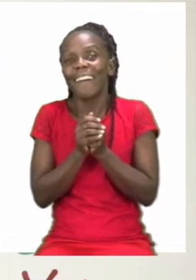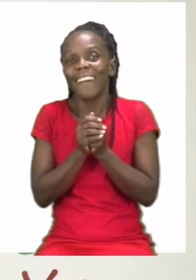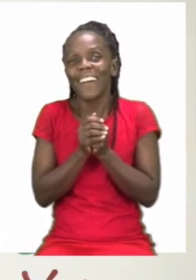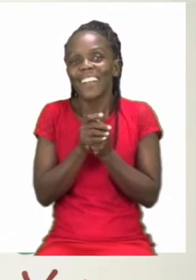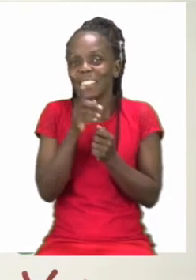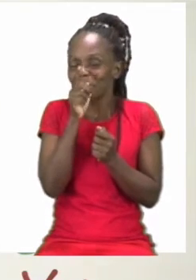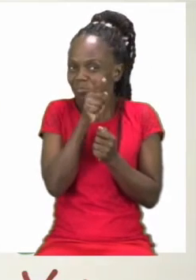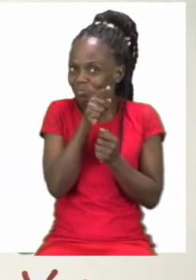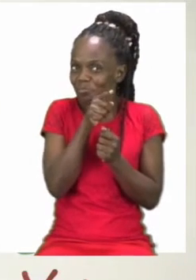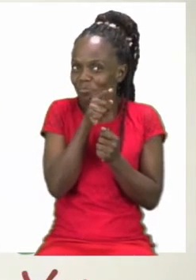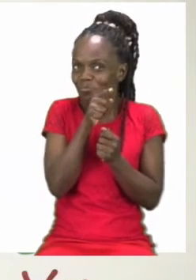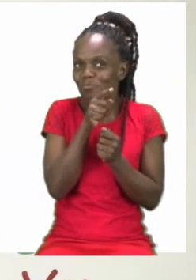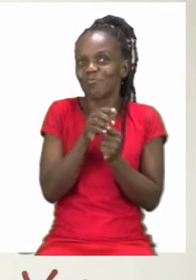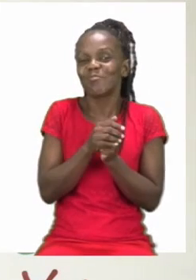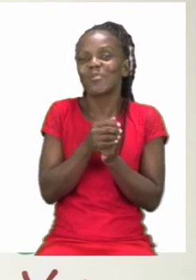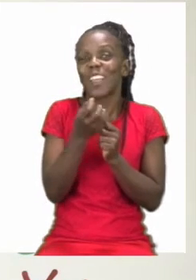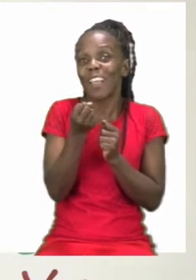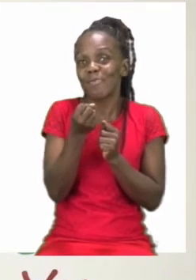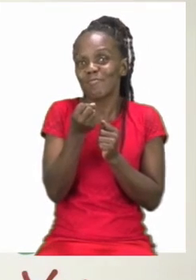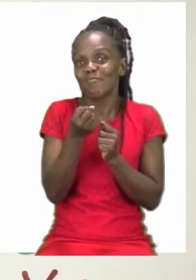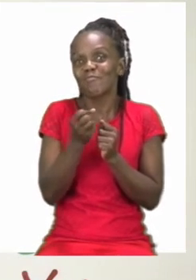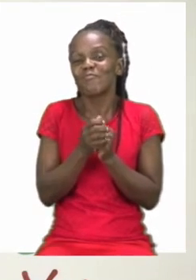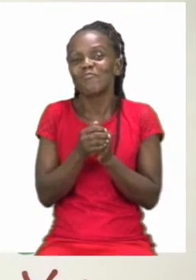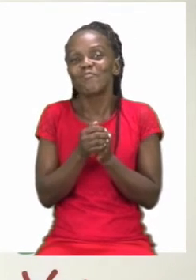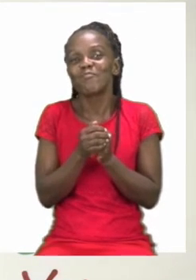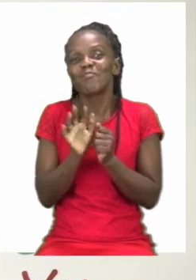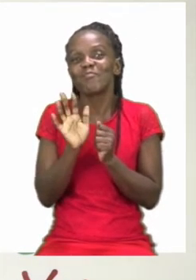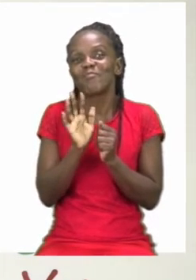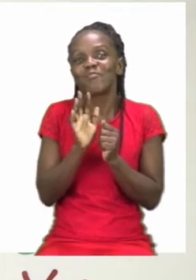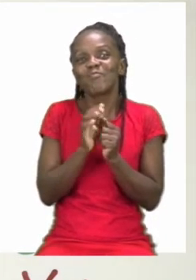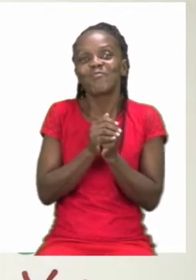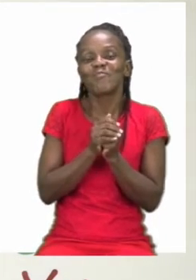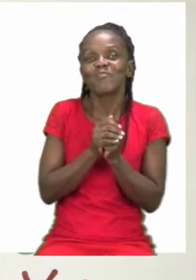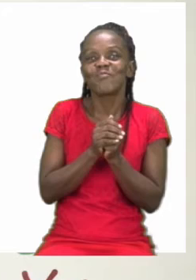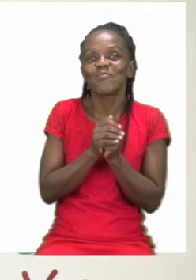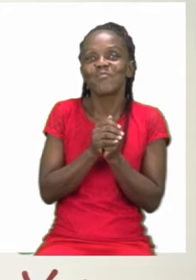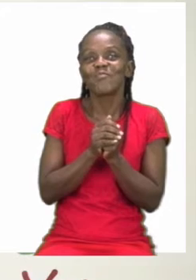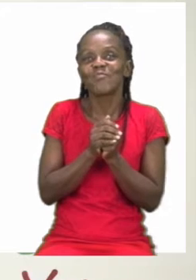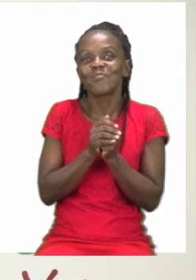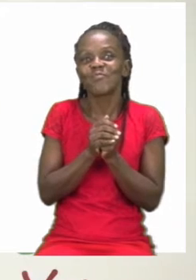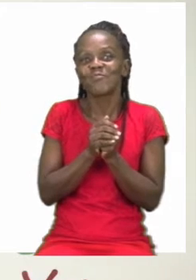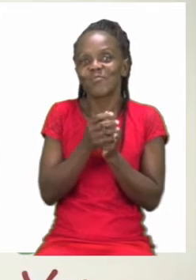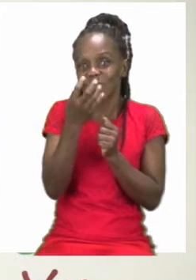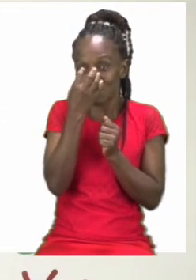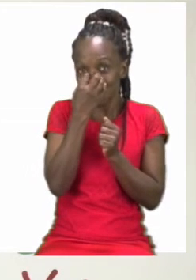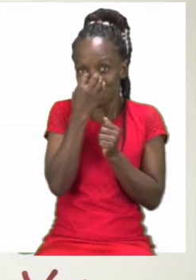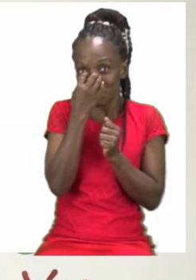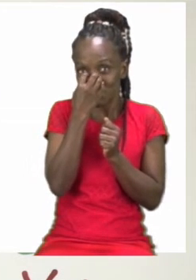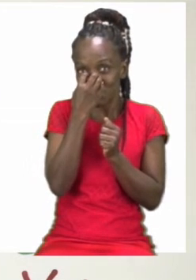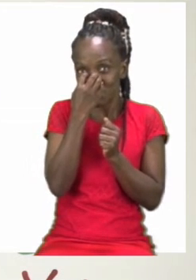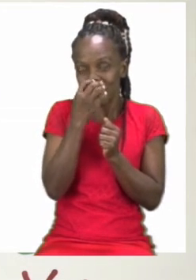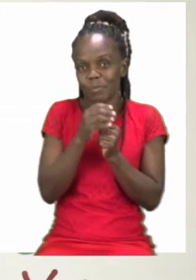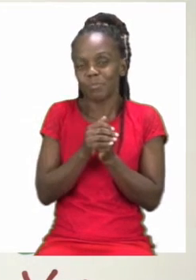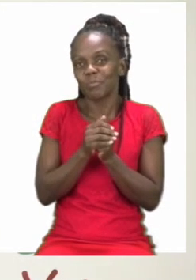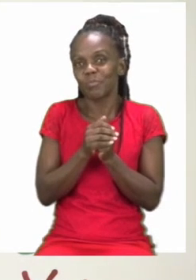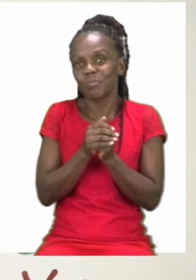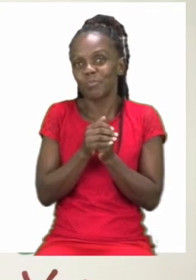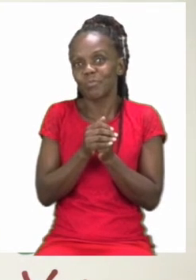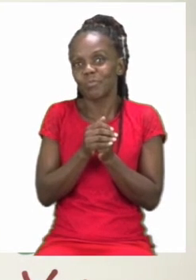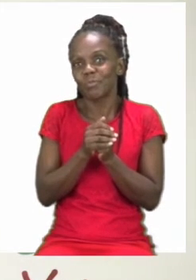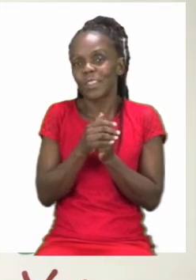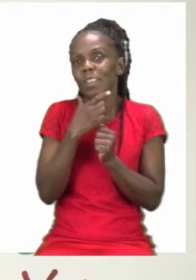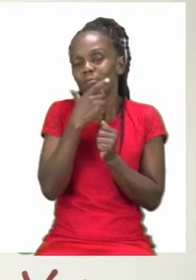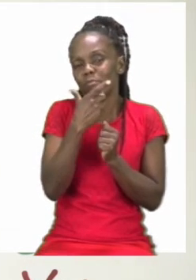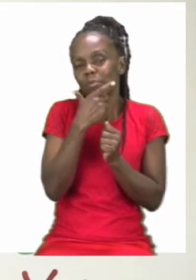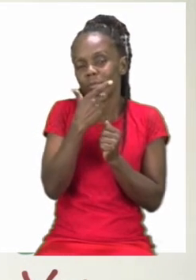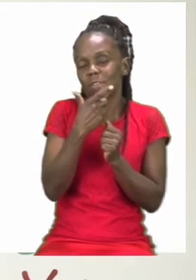There you are. Hello, Zacky. So, from Zacky and I, we would like to say thank